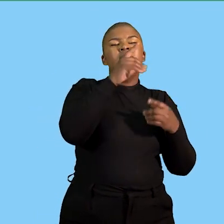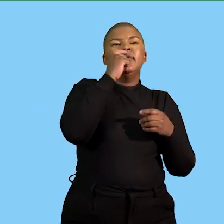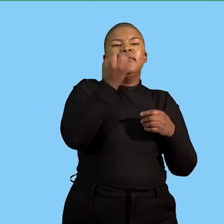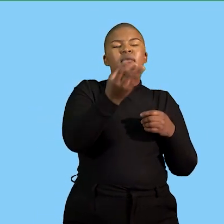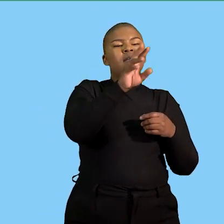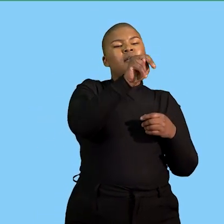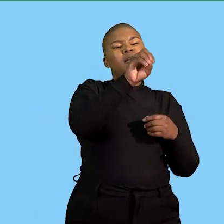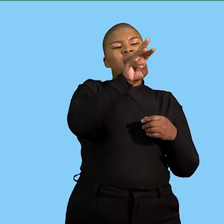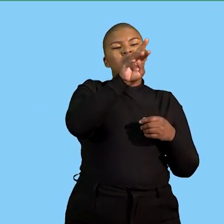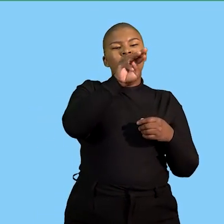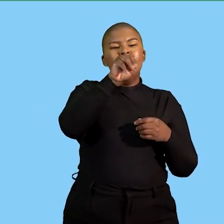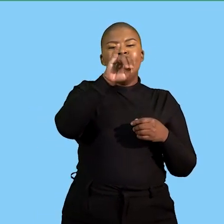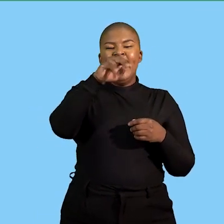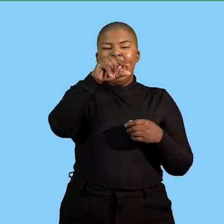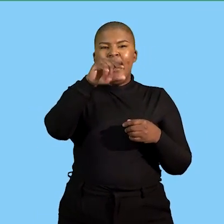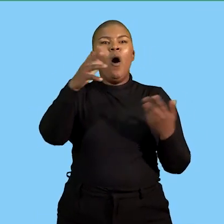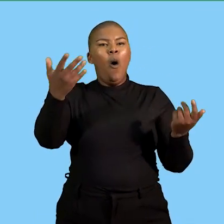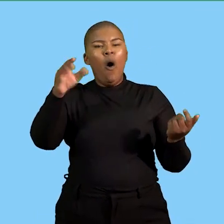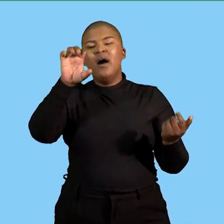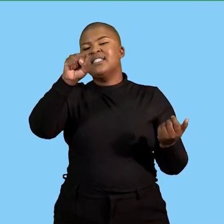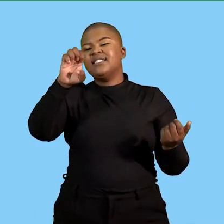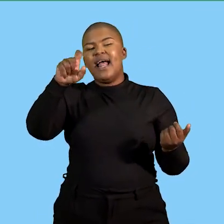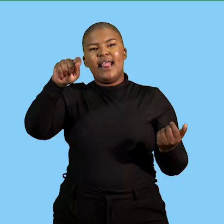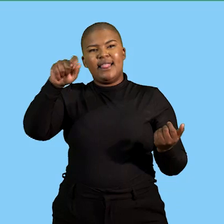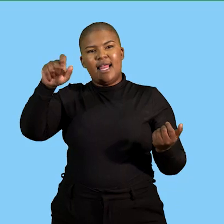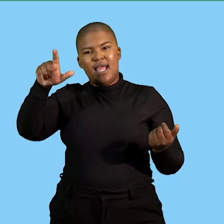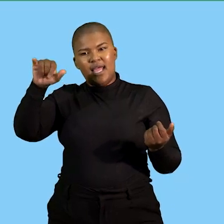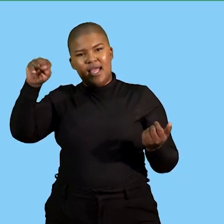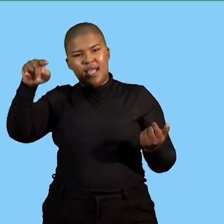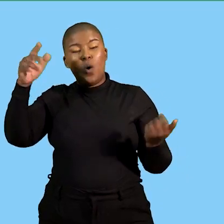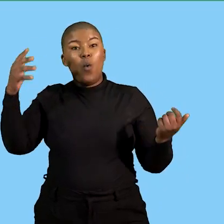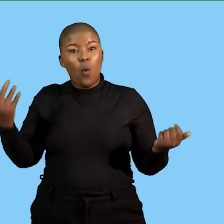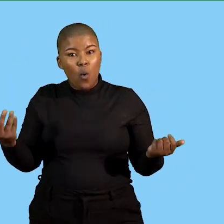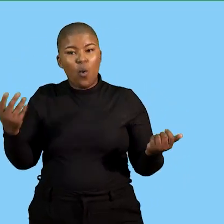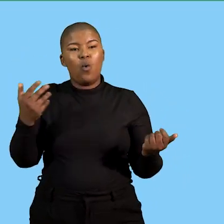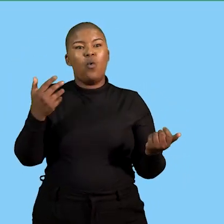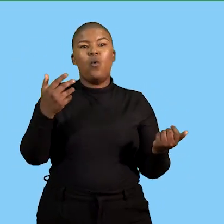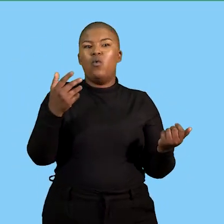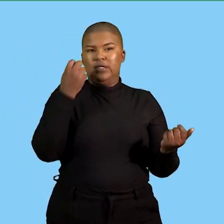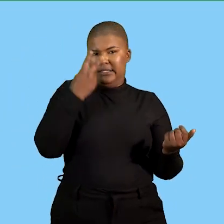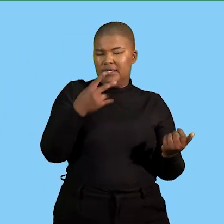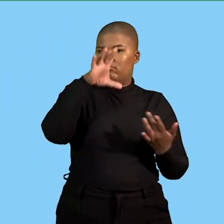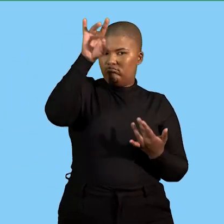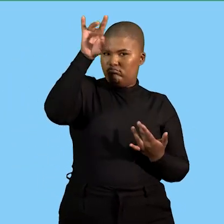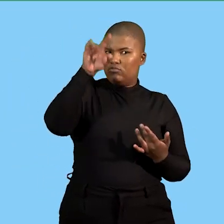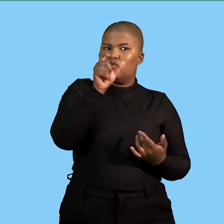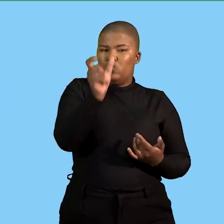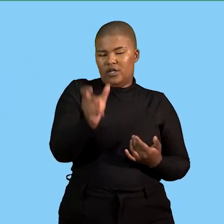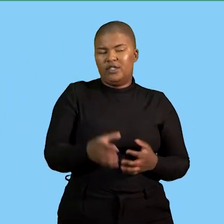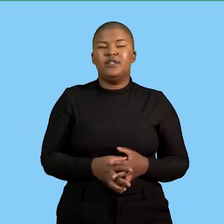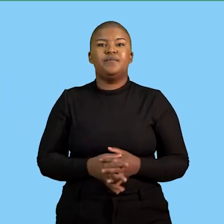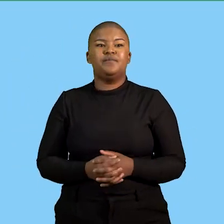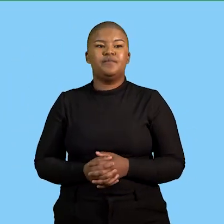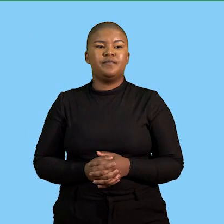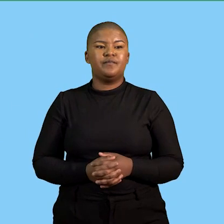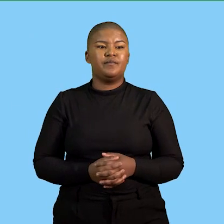the conflict that took place during the storming. Now, we have the performing stage or working as a